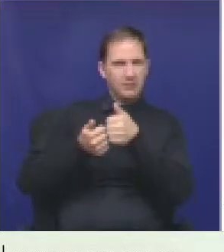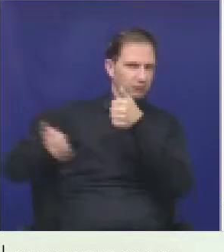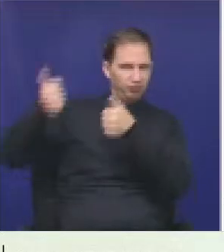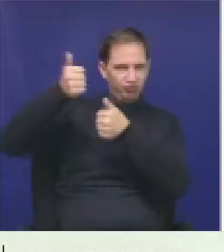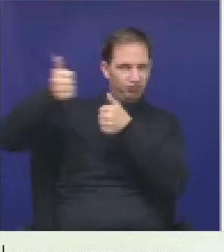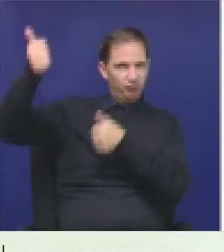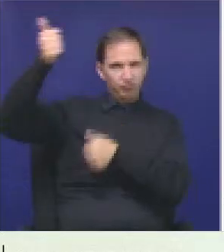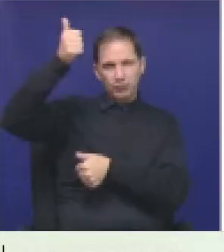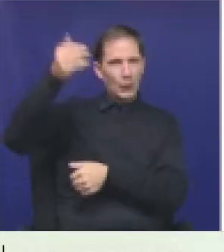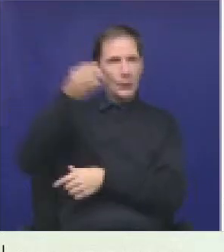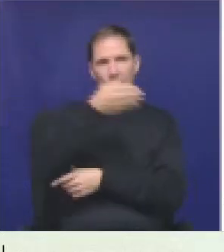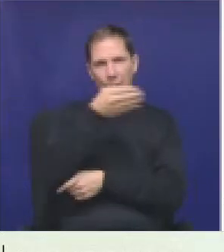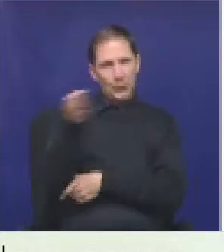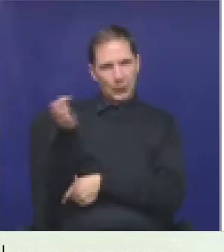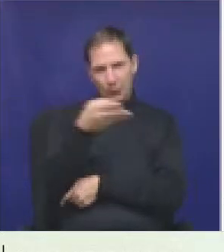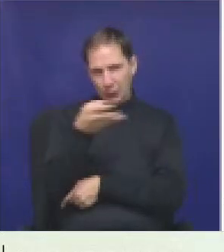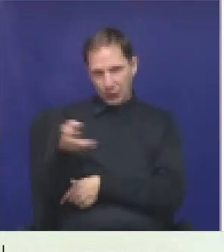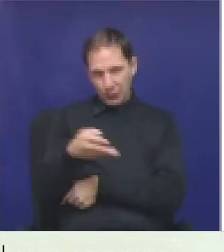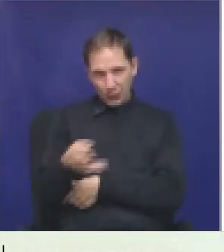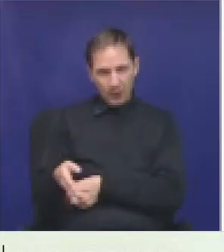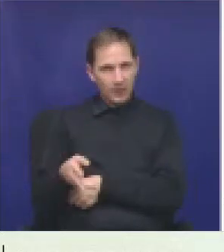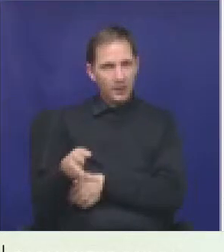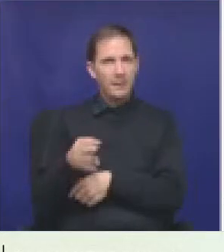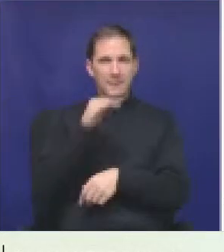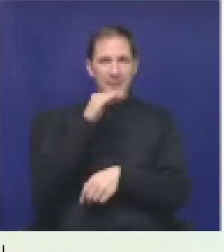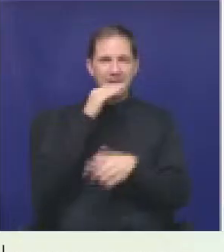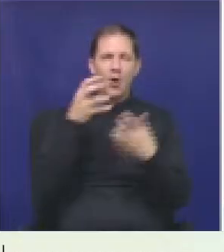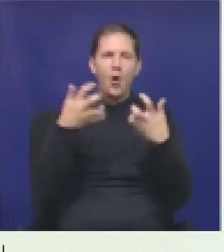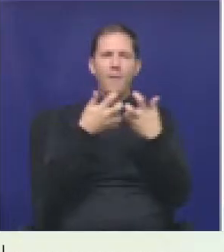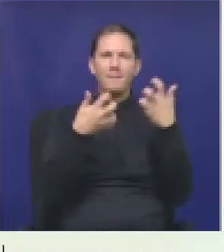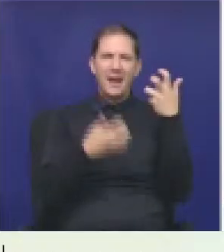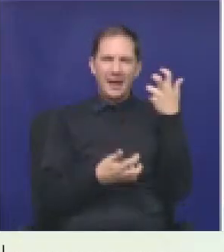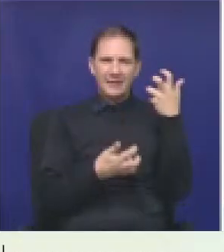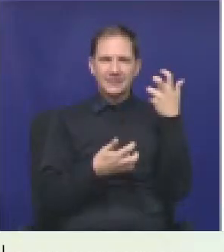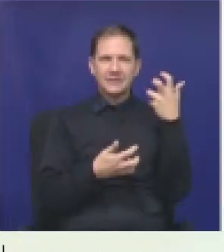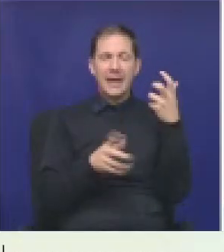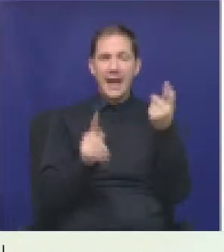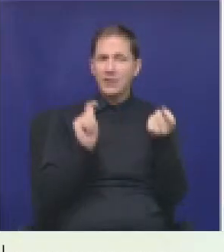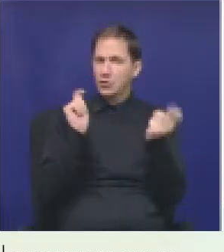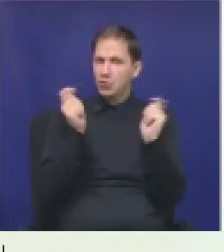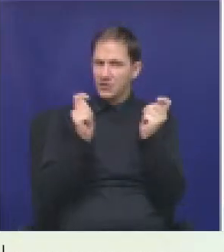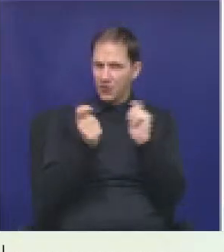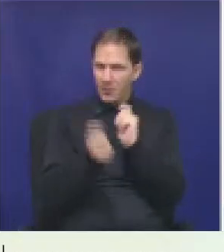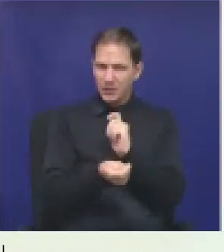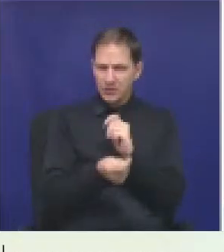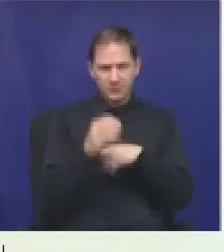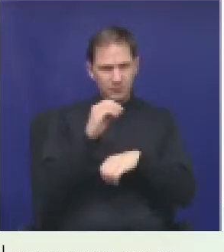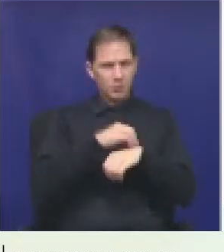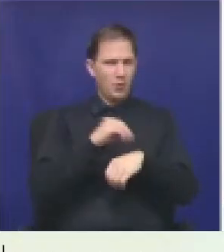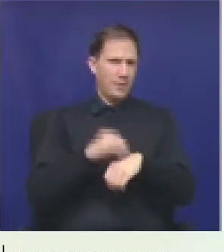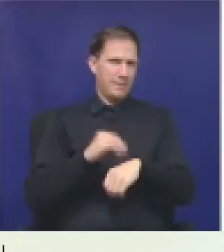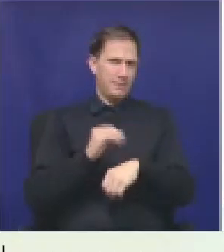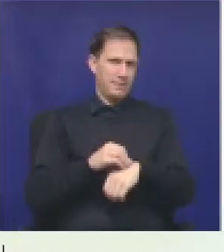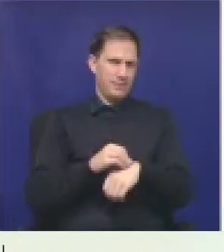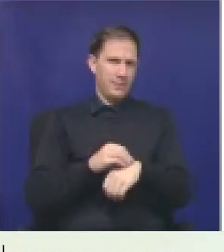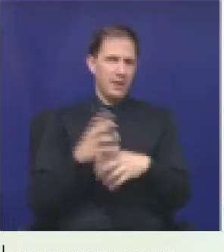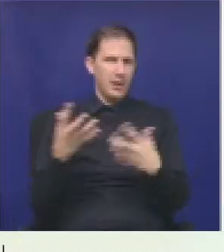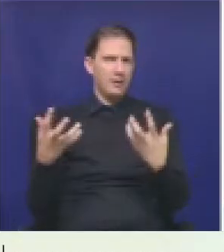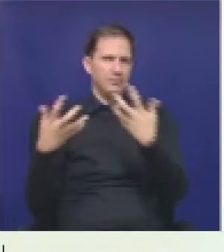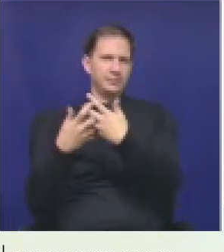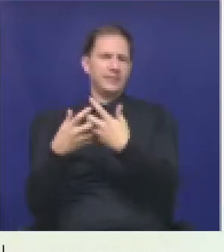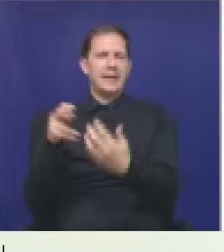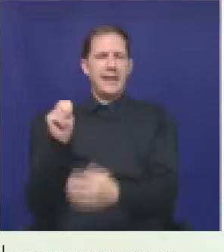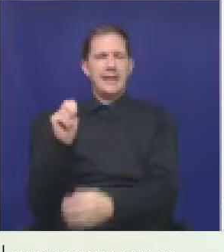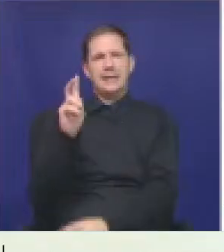roles. This is not only a compliance issue, but also a transformative imperative aligned with the NDP's